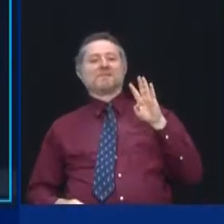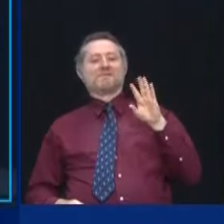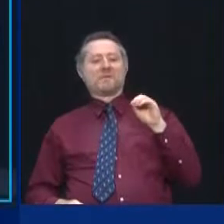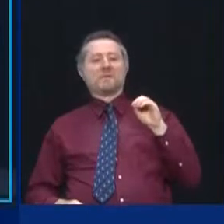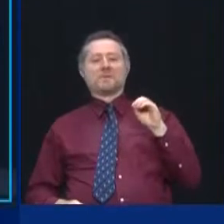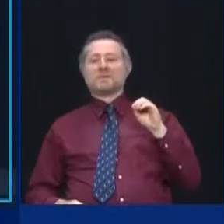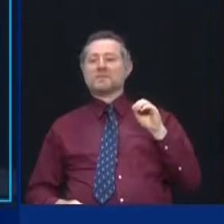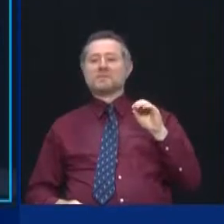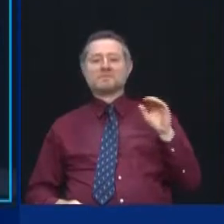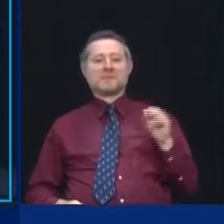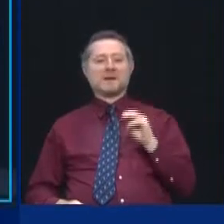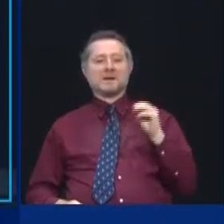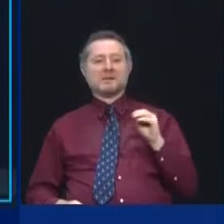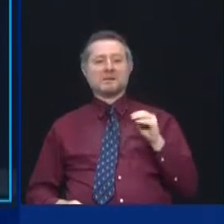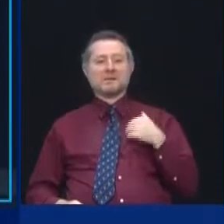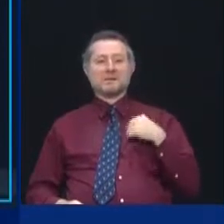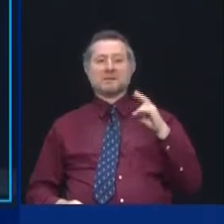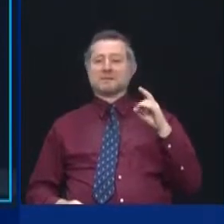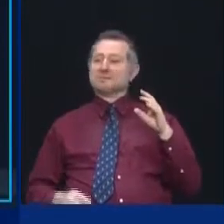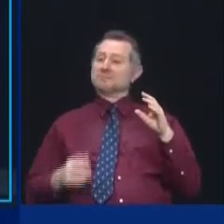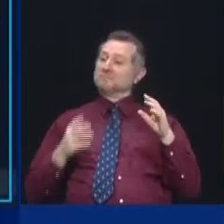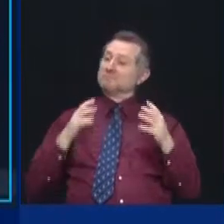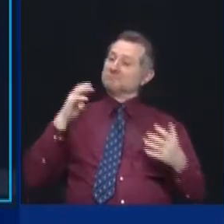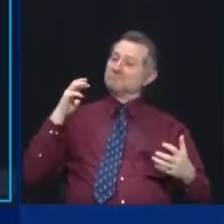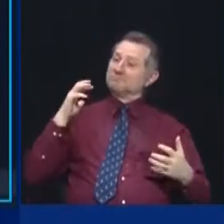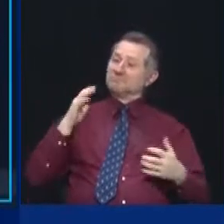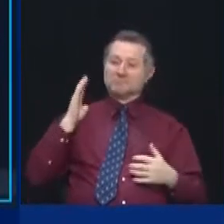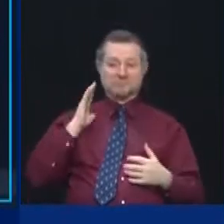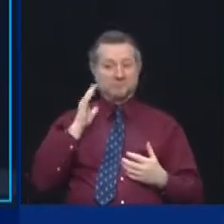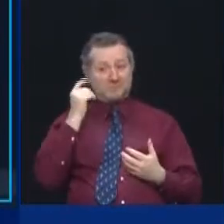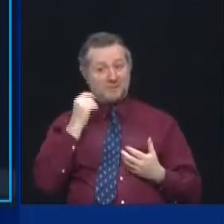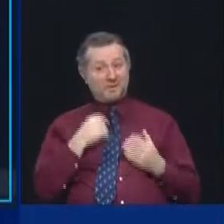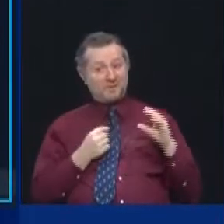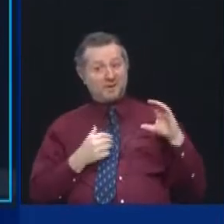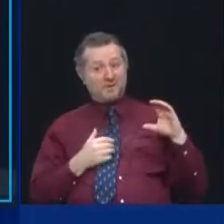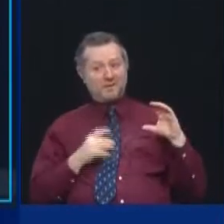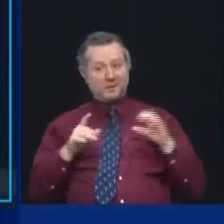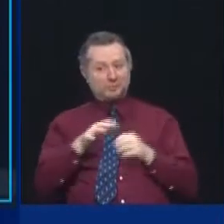people, which we were all young people once.